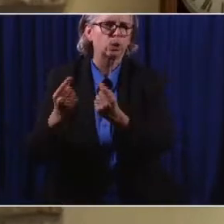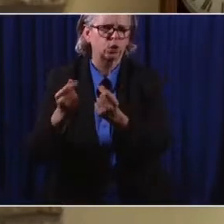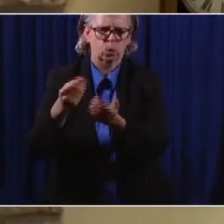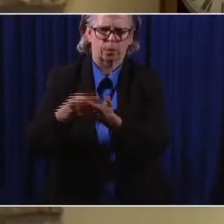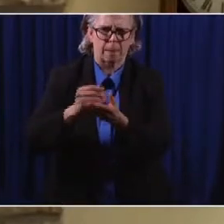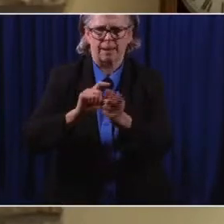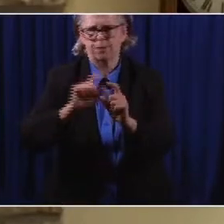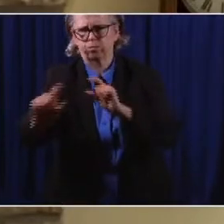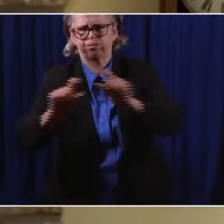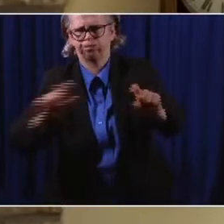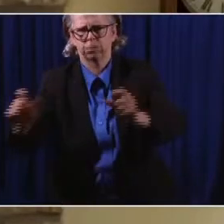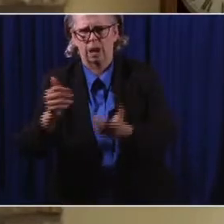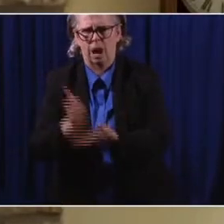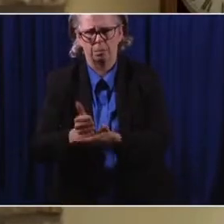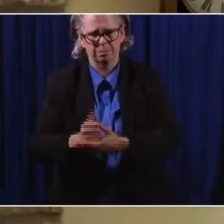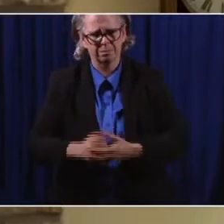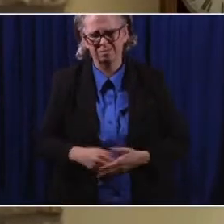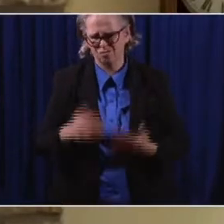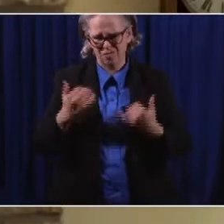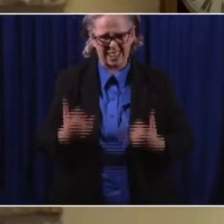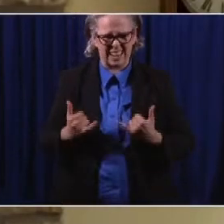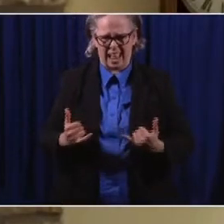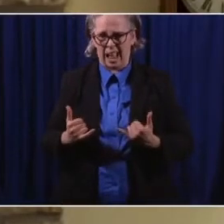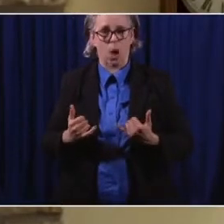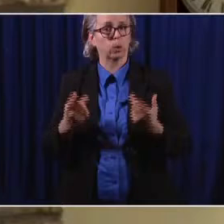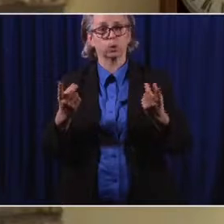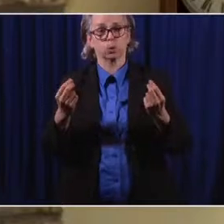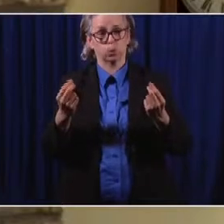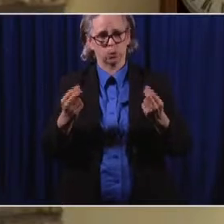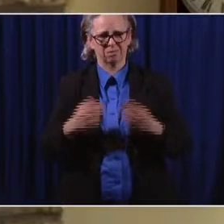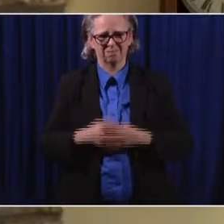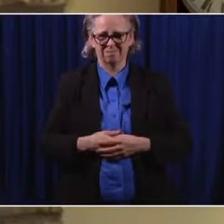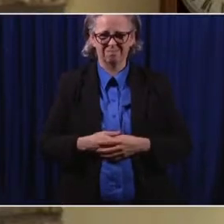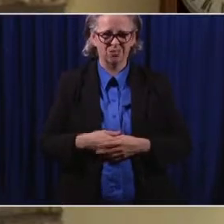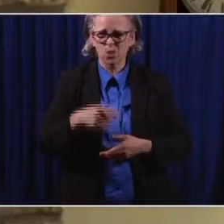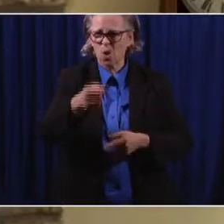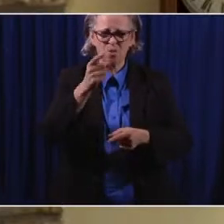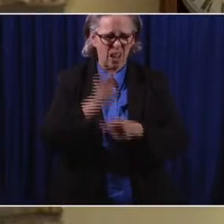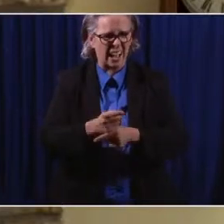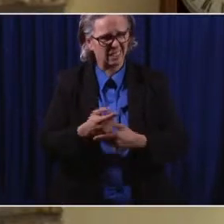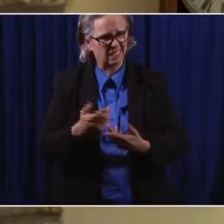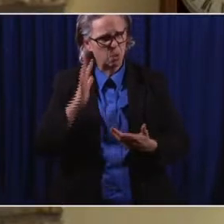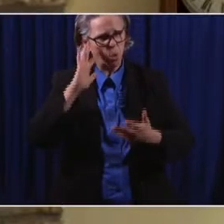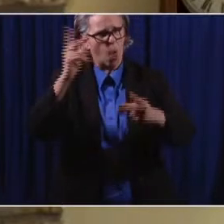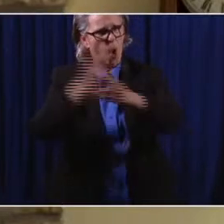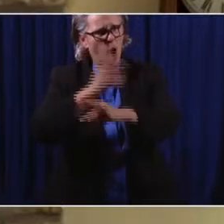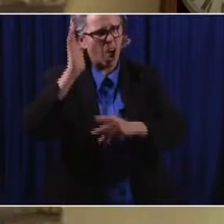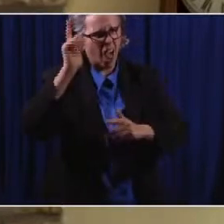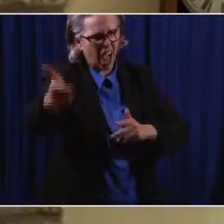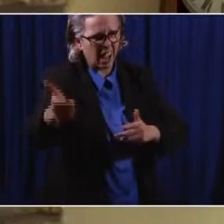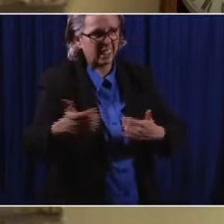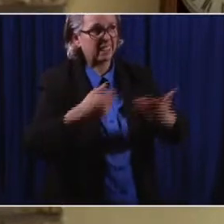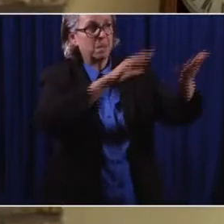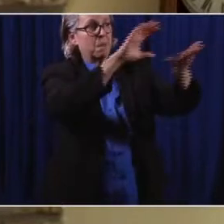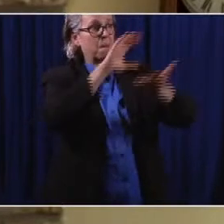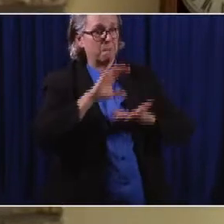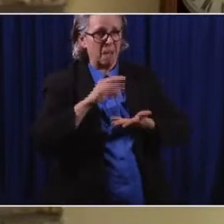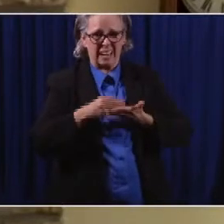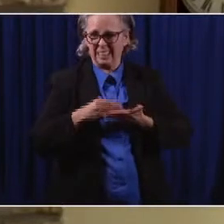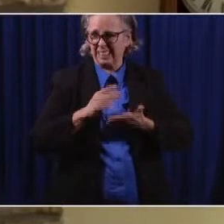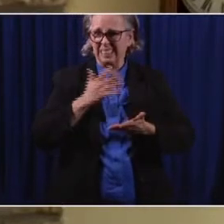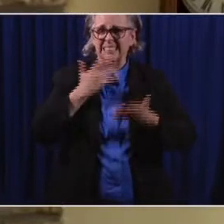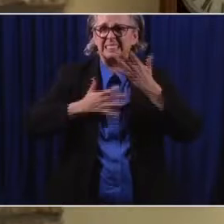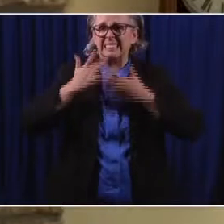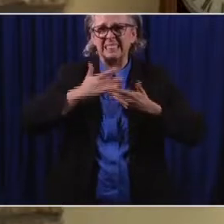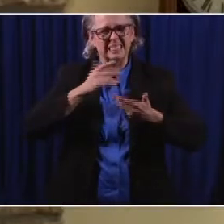want to get some of this money out. But I think you're right. I mean, we could be, we don't know how long we're going to see a